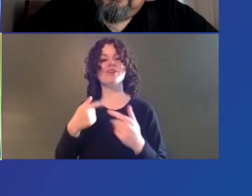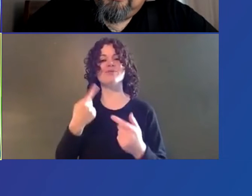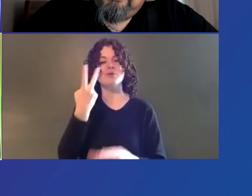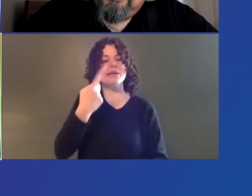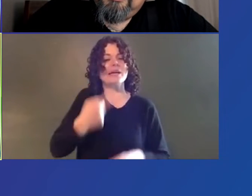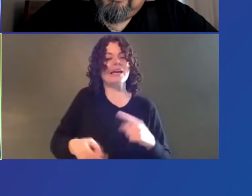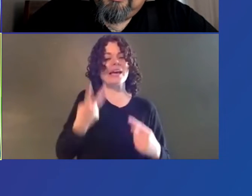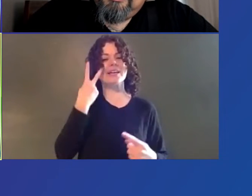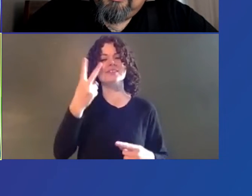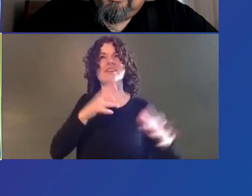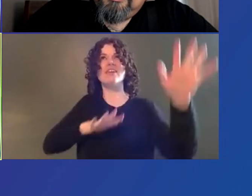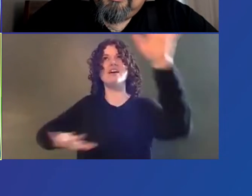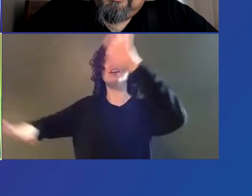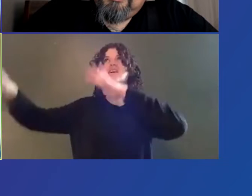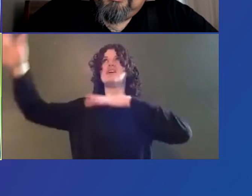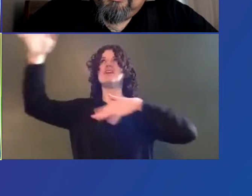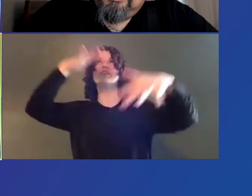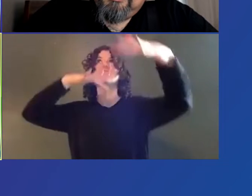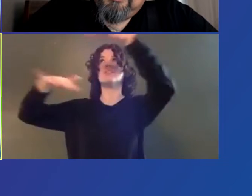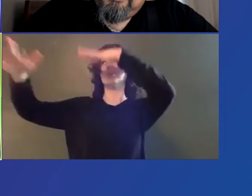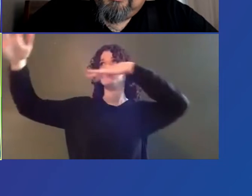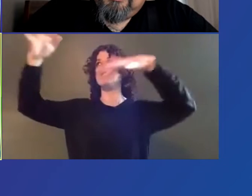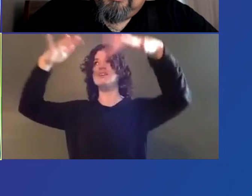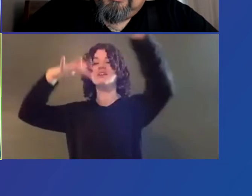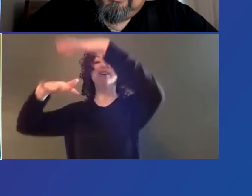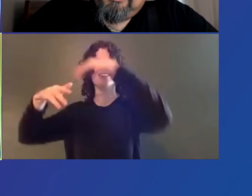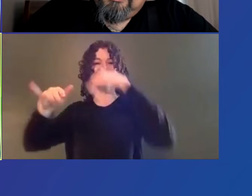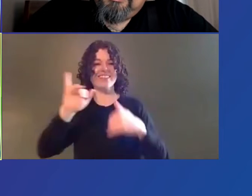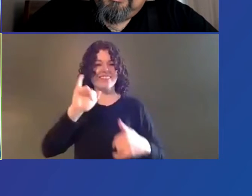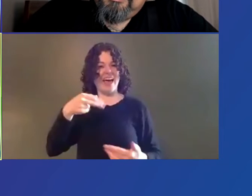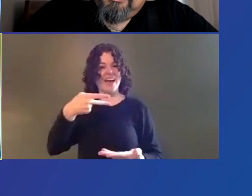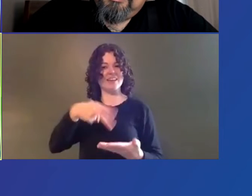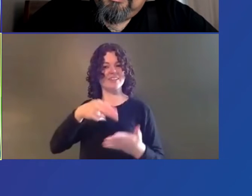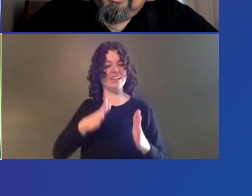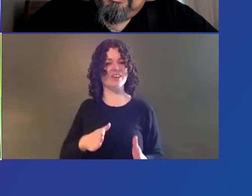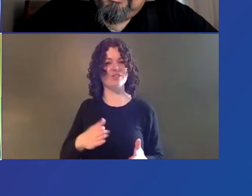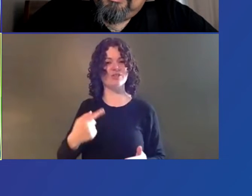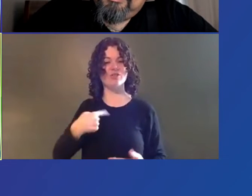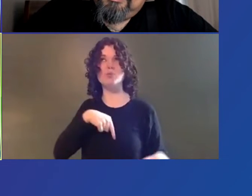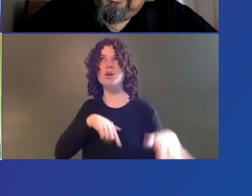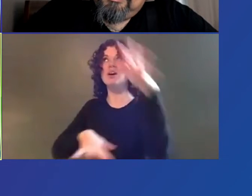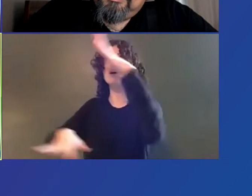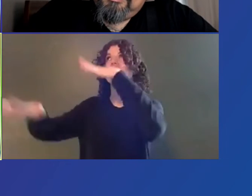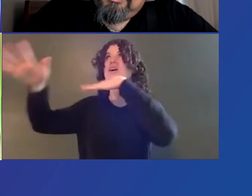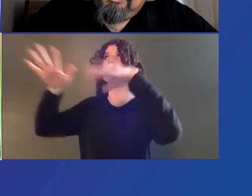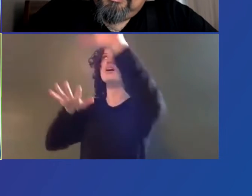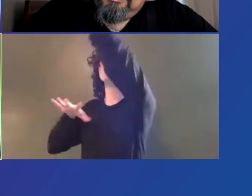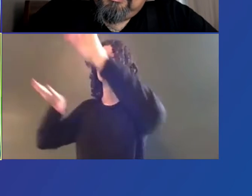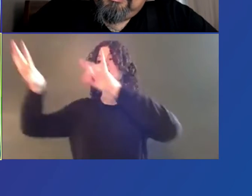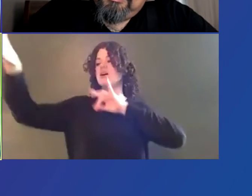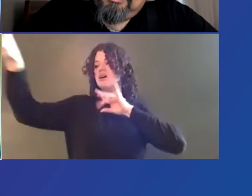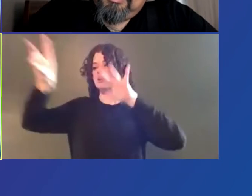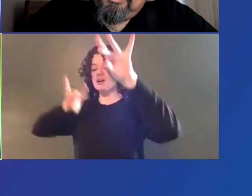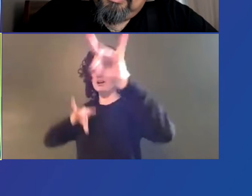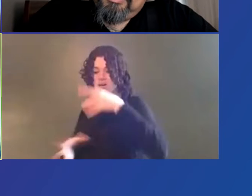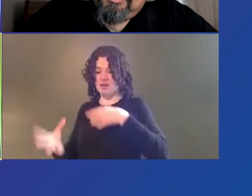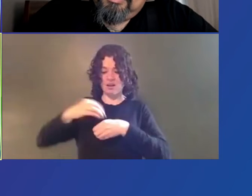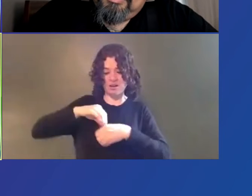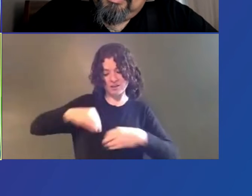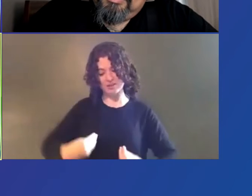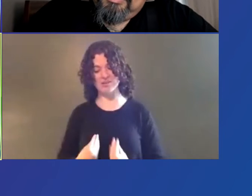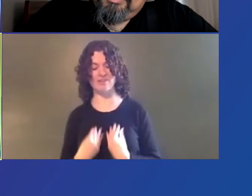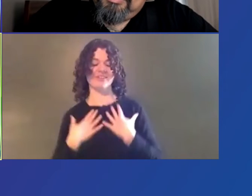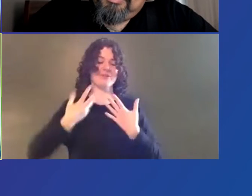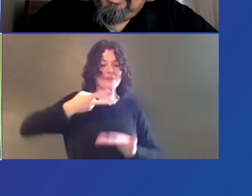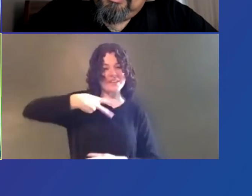That's what all of us do. That's our whole field, is we believe in things we cannot see, and we capture it in our body like fireflies in the jar, and